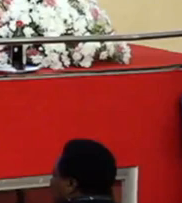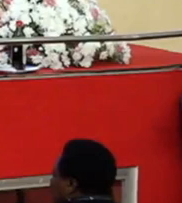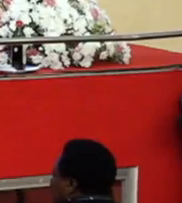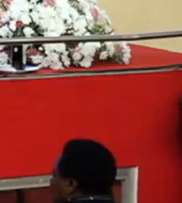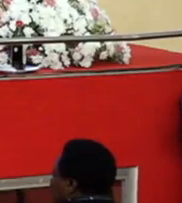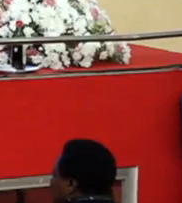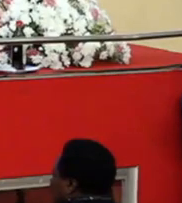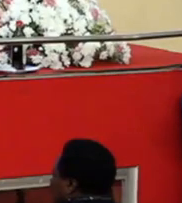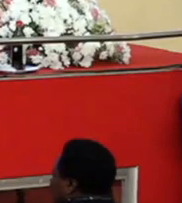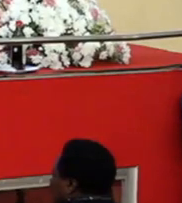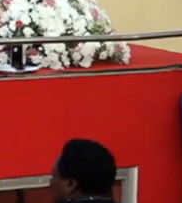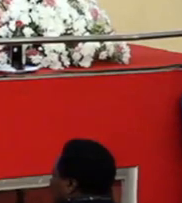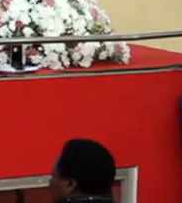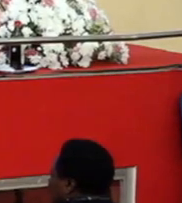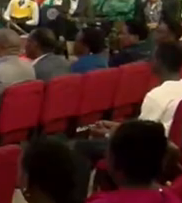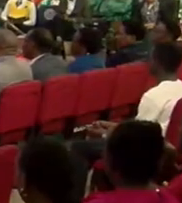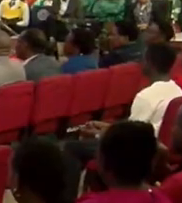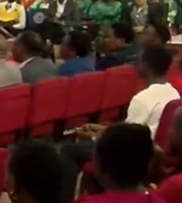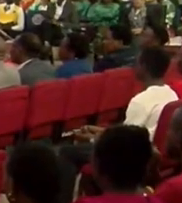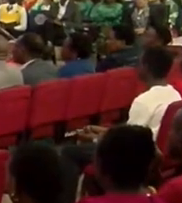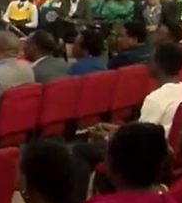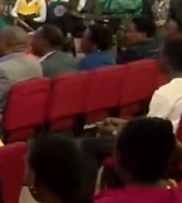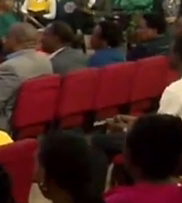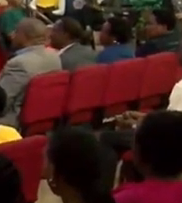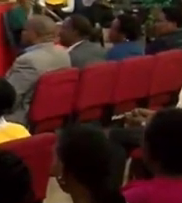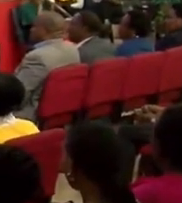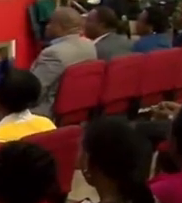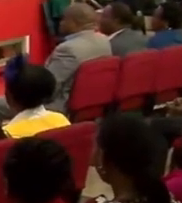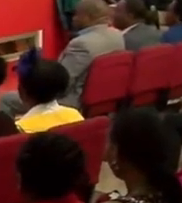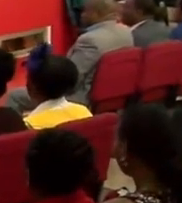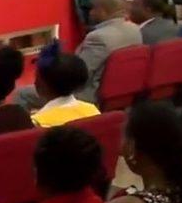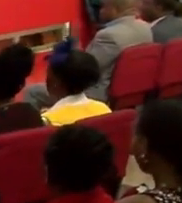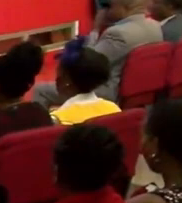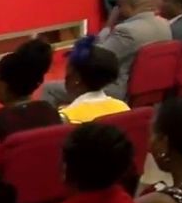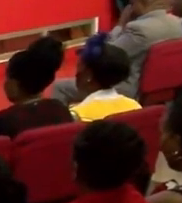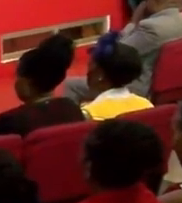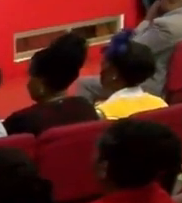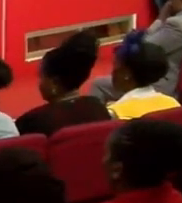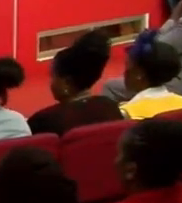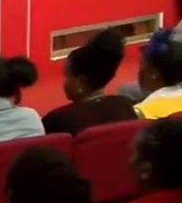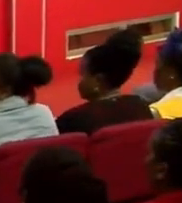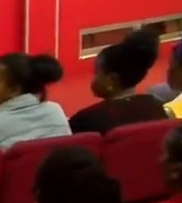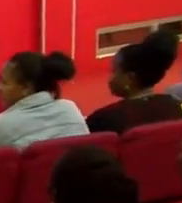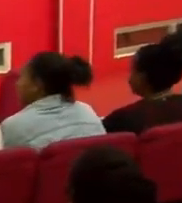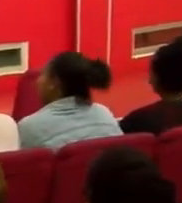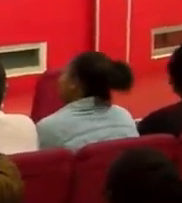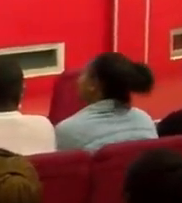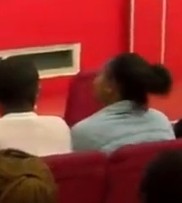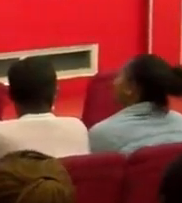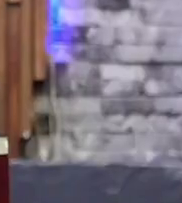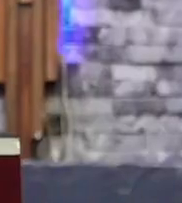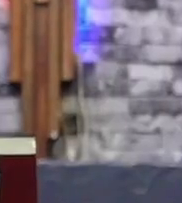pale nje. Megesho pale nje. It's a red car. Just find my car. Gari nyekundu, lekundu.